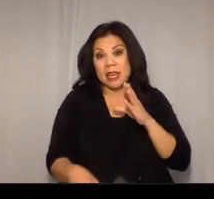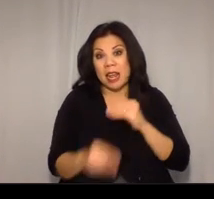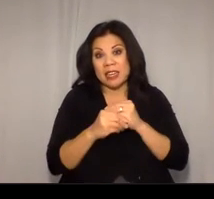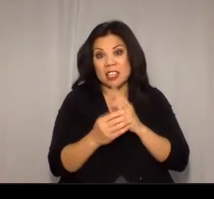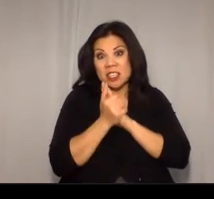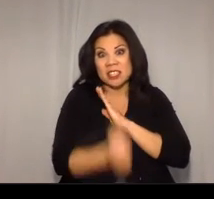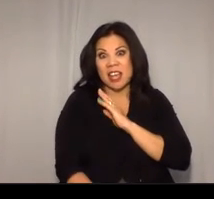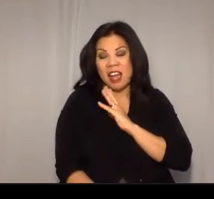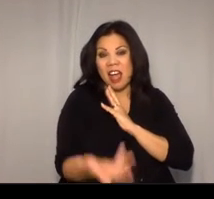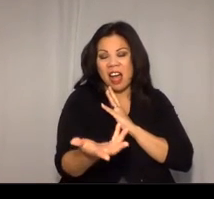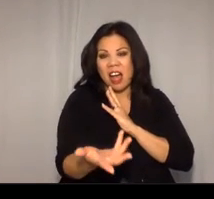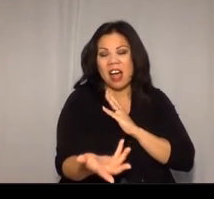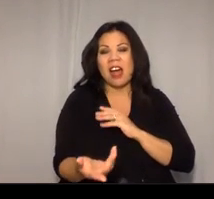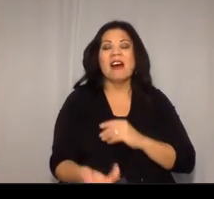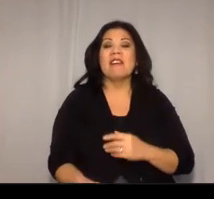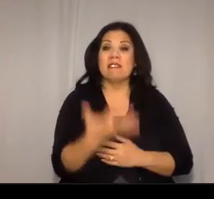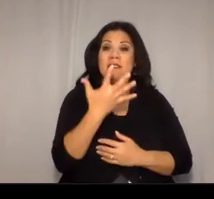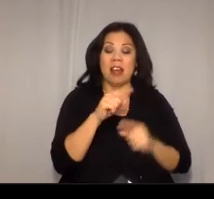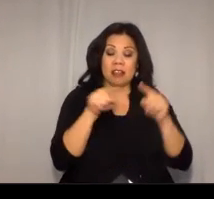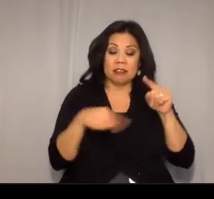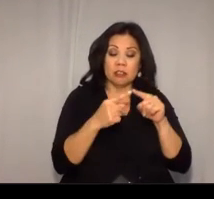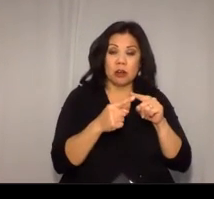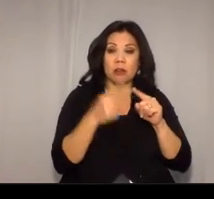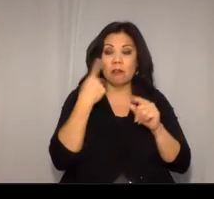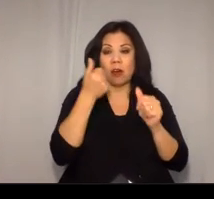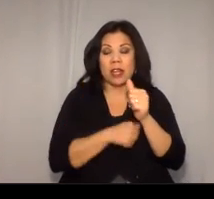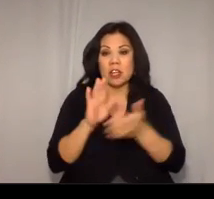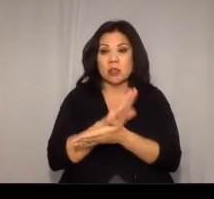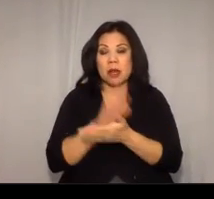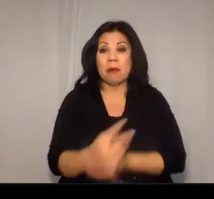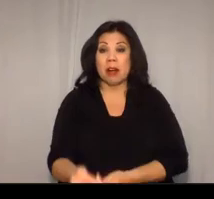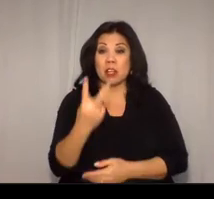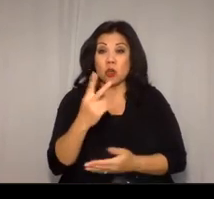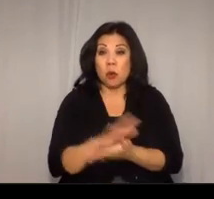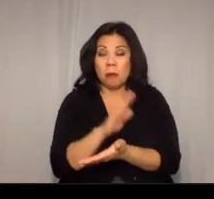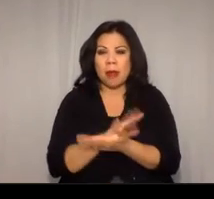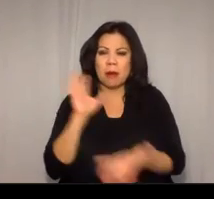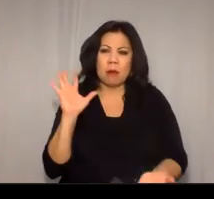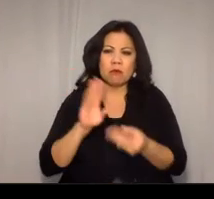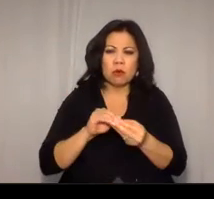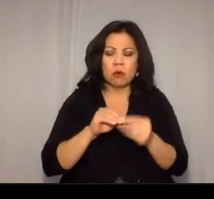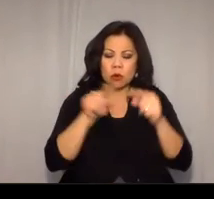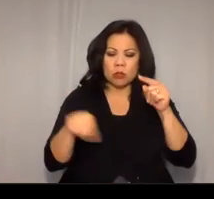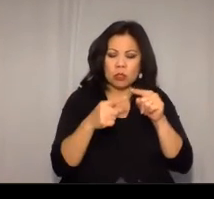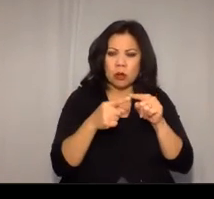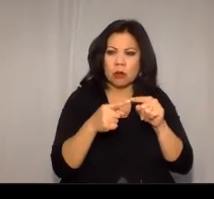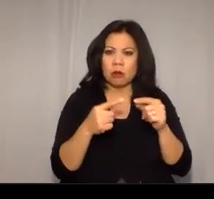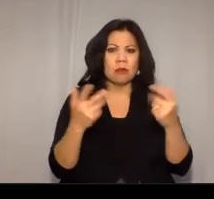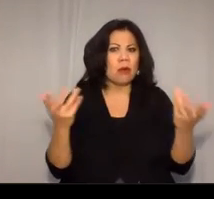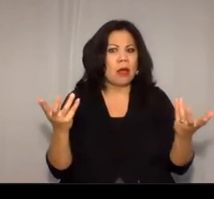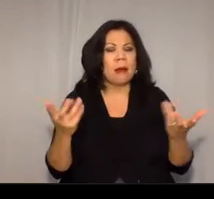5 circles on 2 pieces of paper, how many circles do I have? Maybe we better